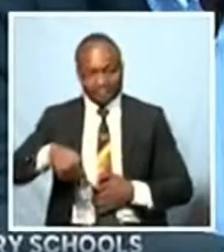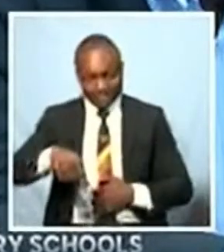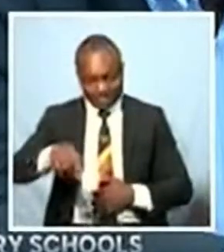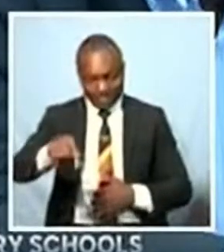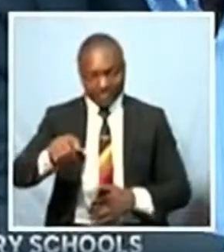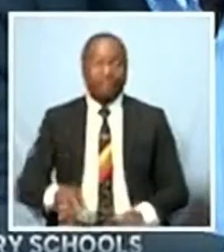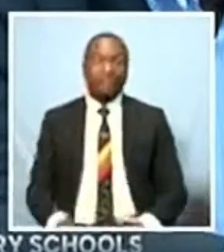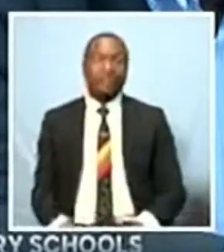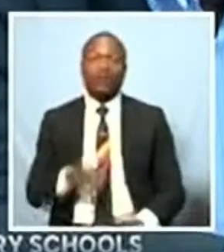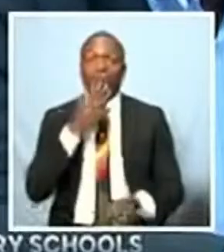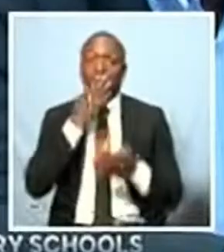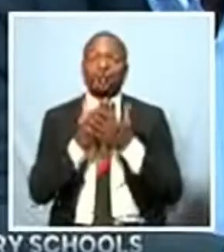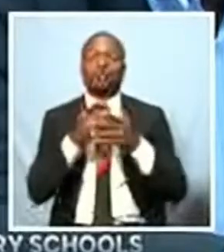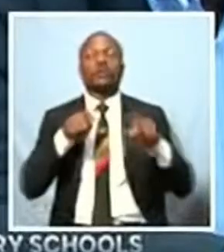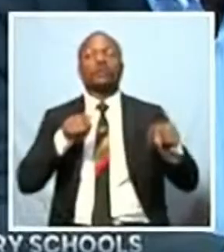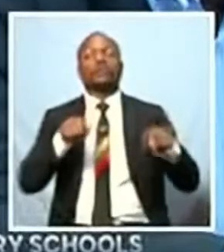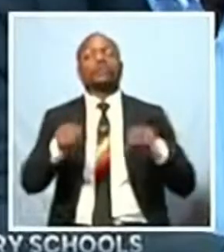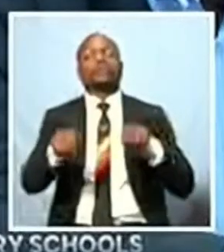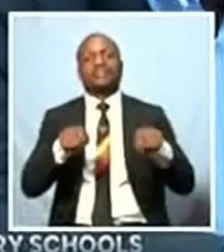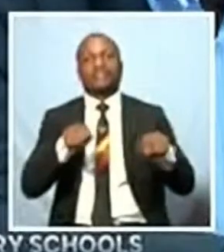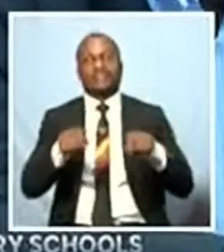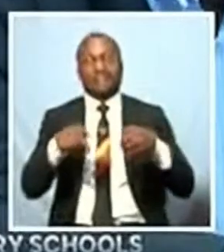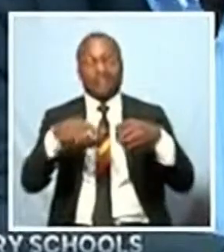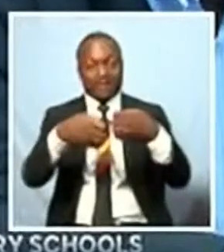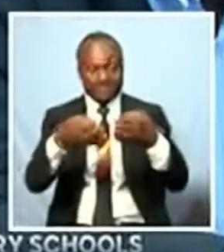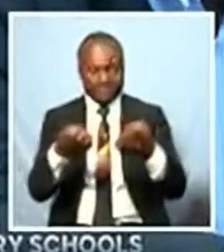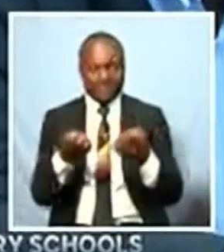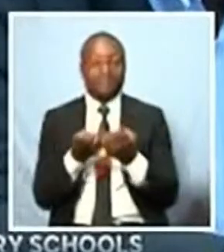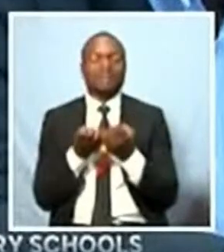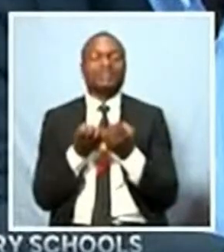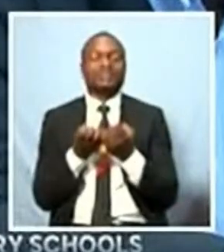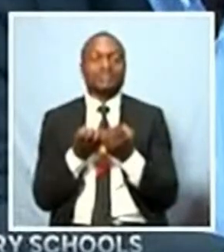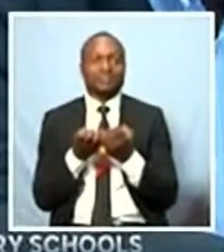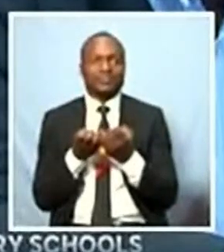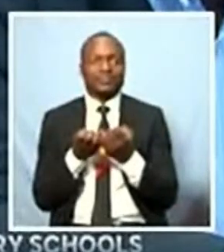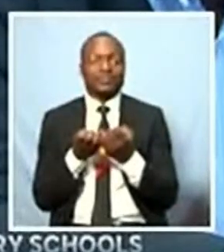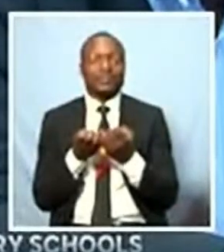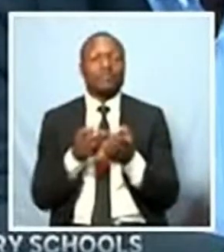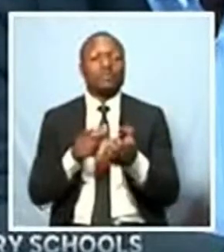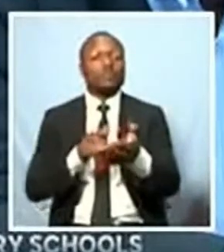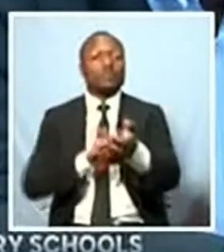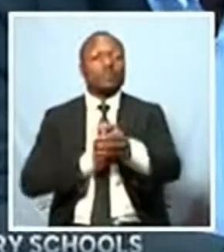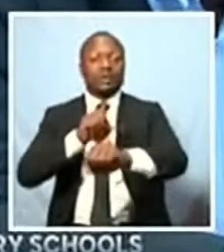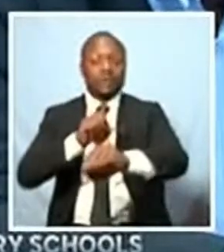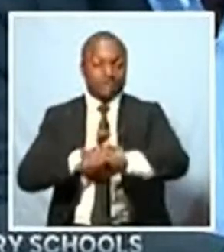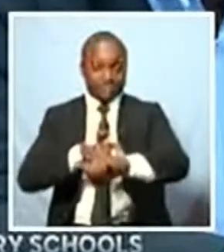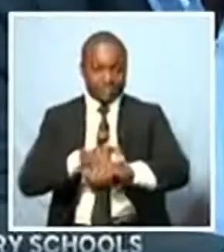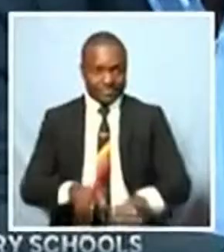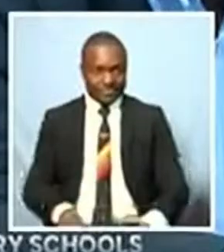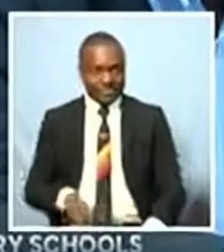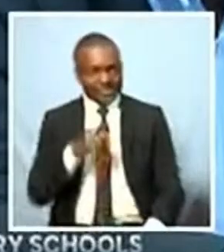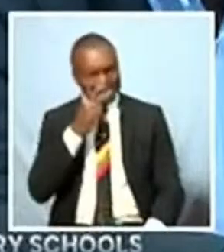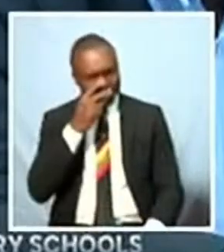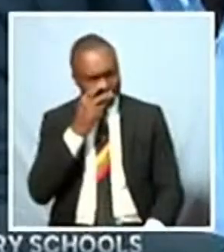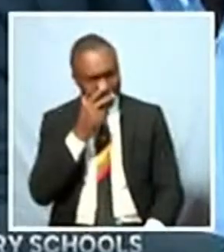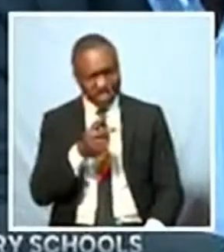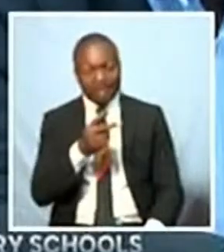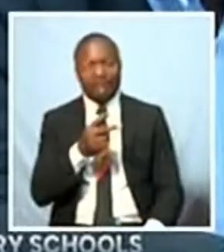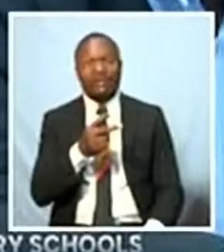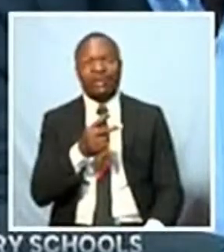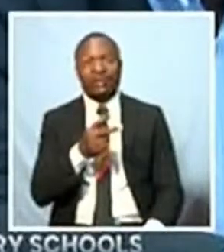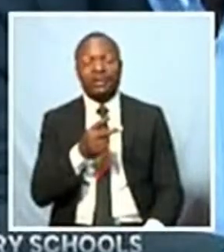sustainability, and good governance environment. And for the long term, we are looking for a